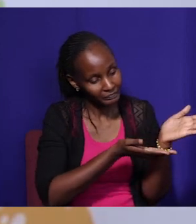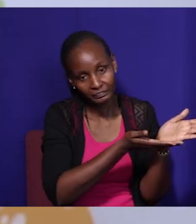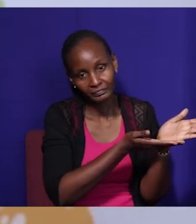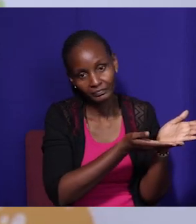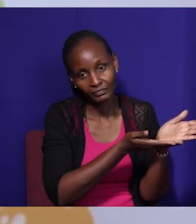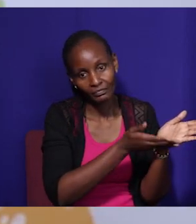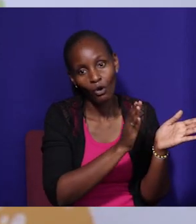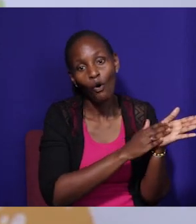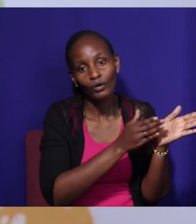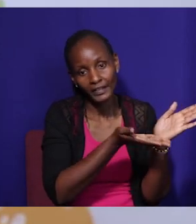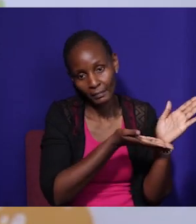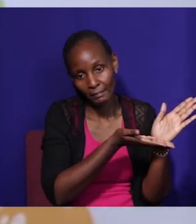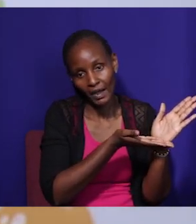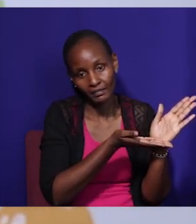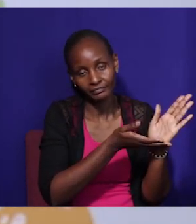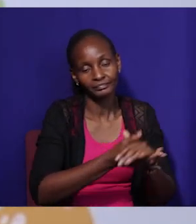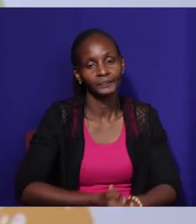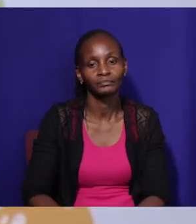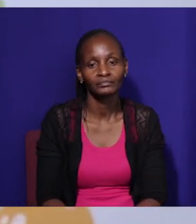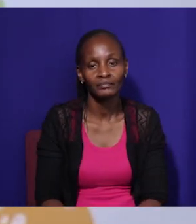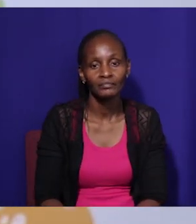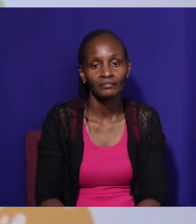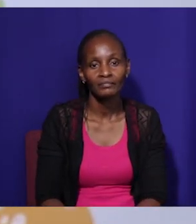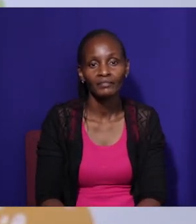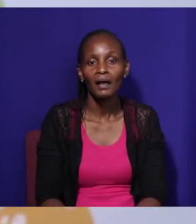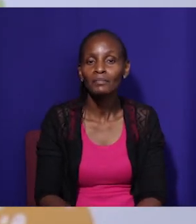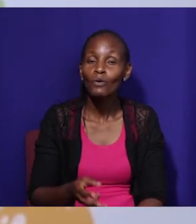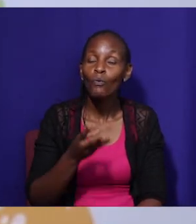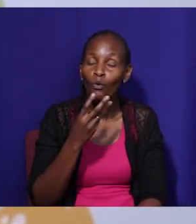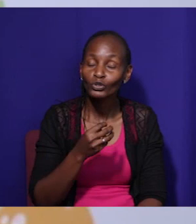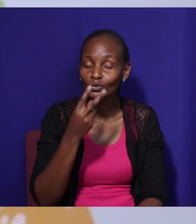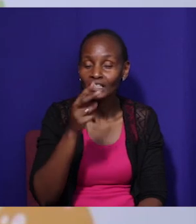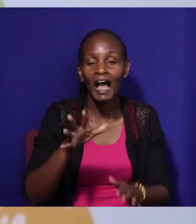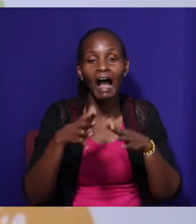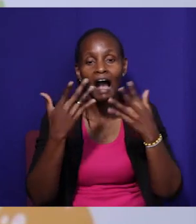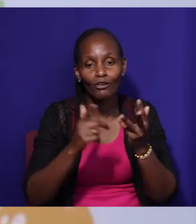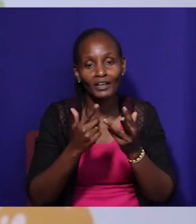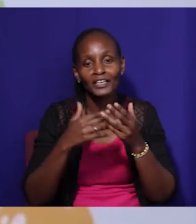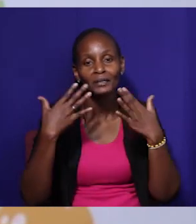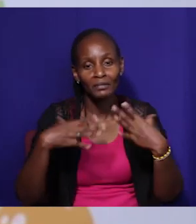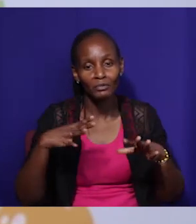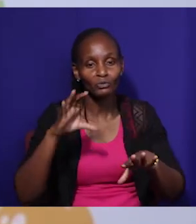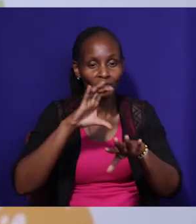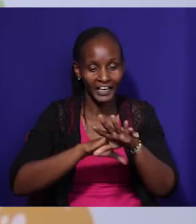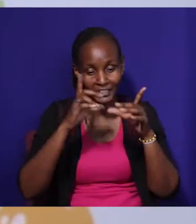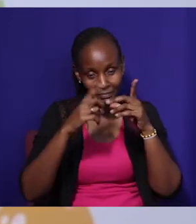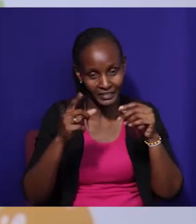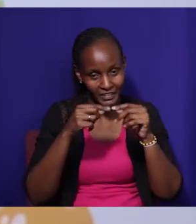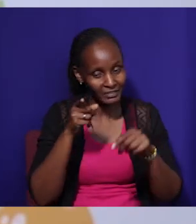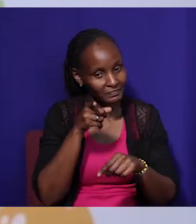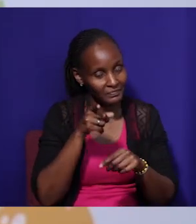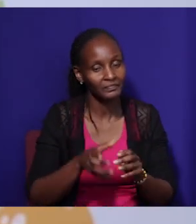here. I'm really looking forward to see how many people will get that